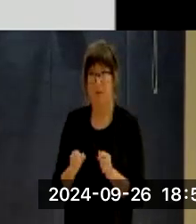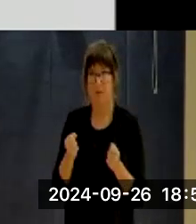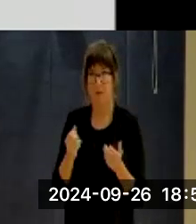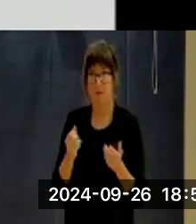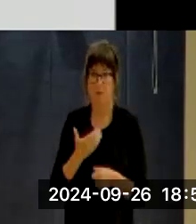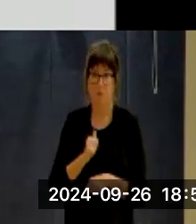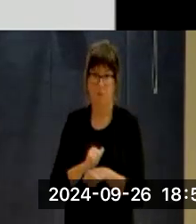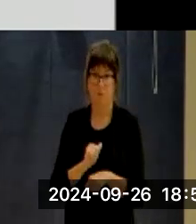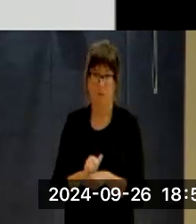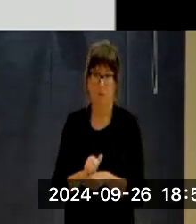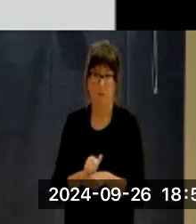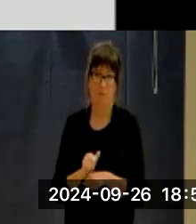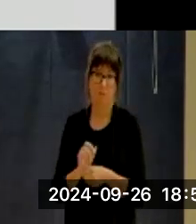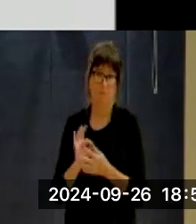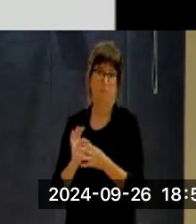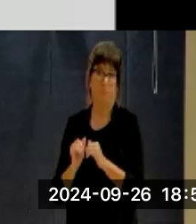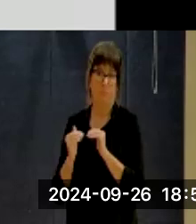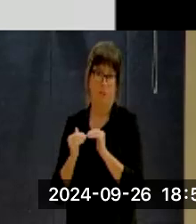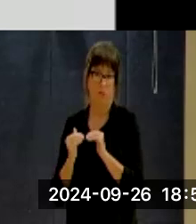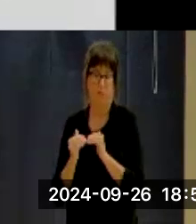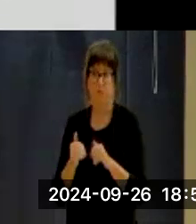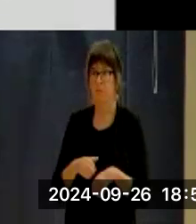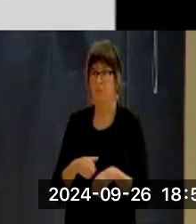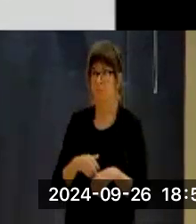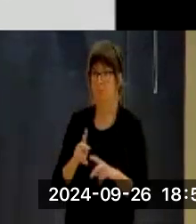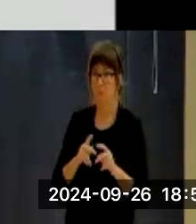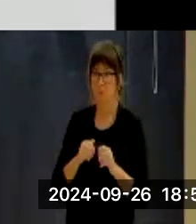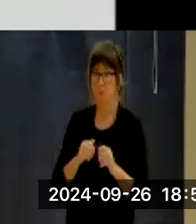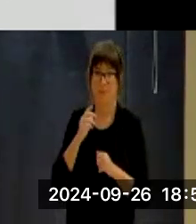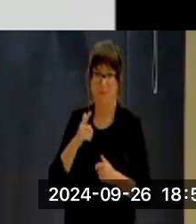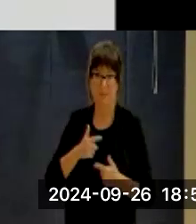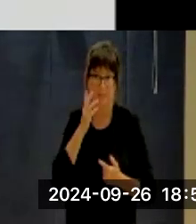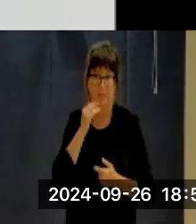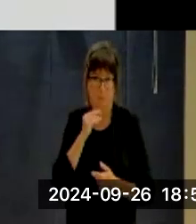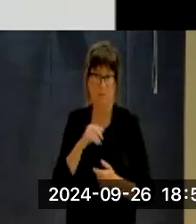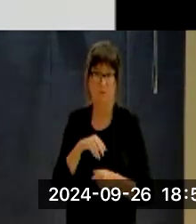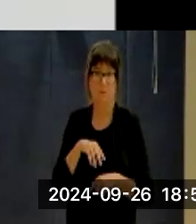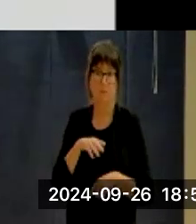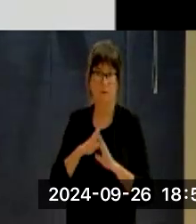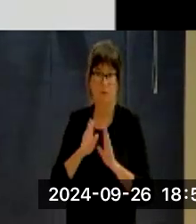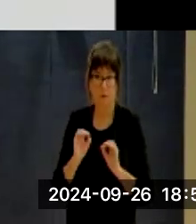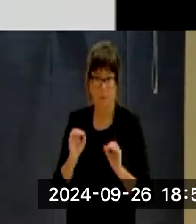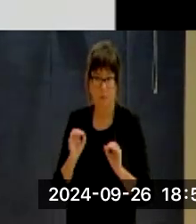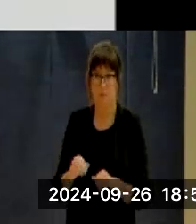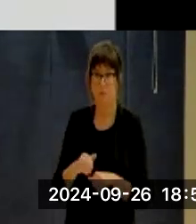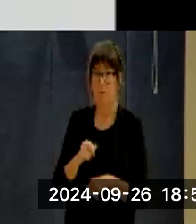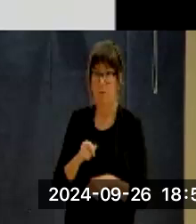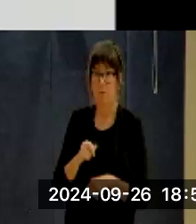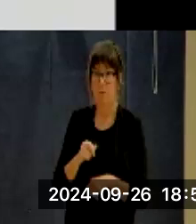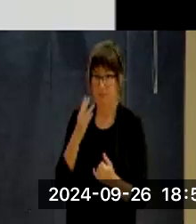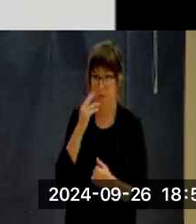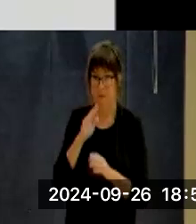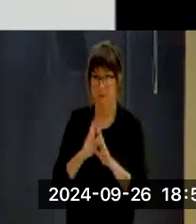work directly with peers and people with lived experience and people who've experienced homelessness or who are currently